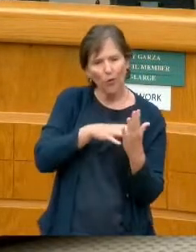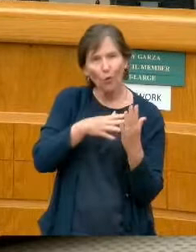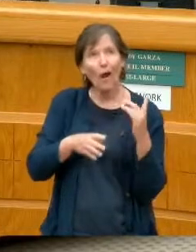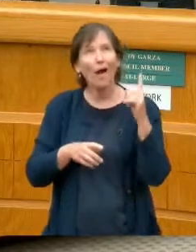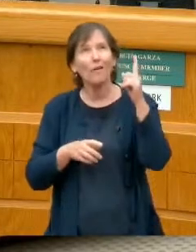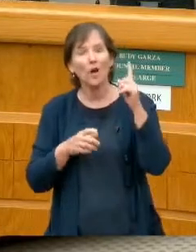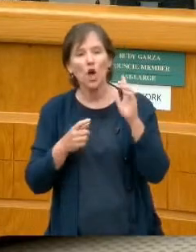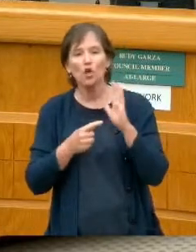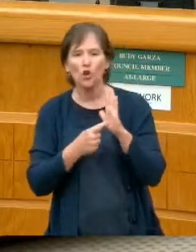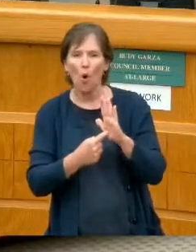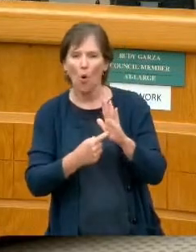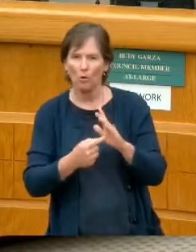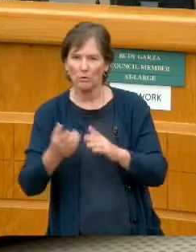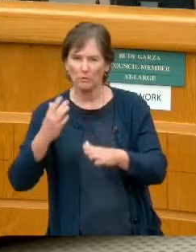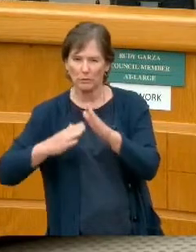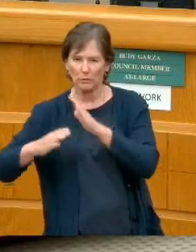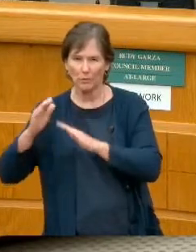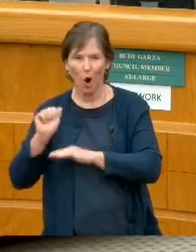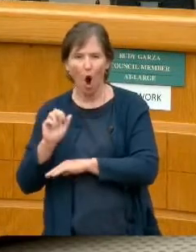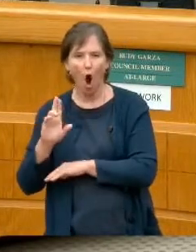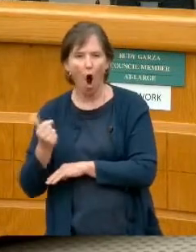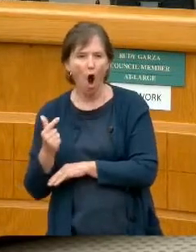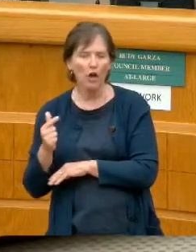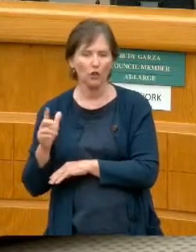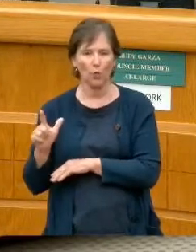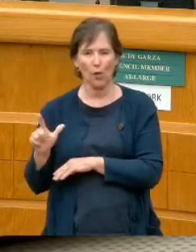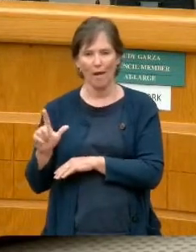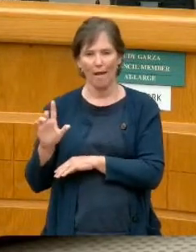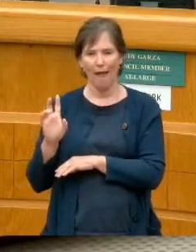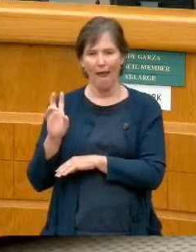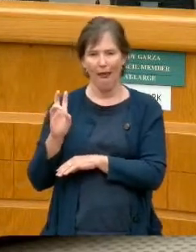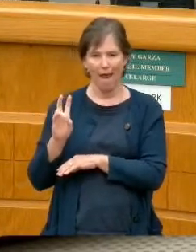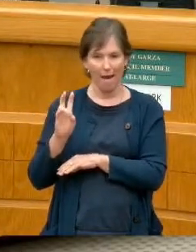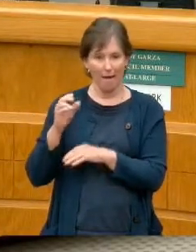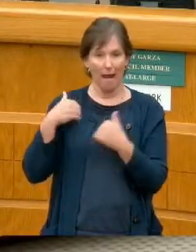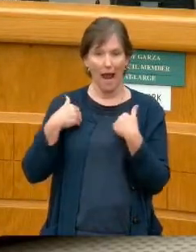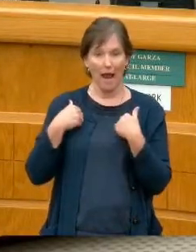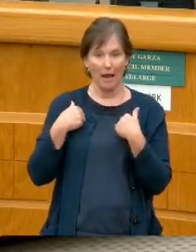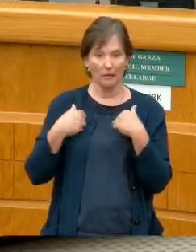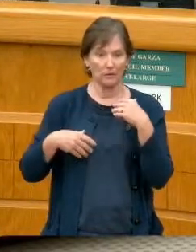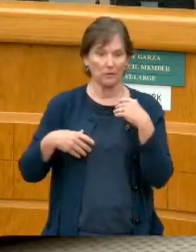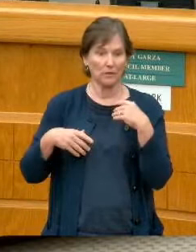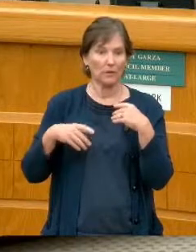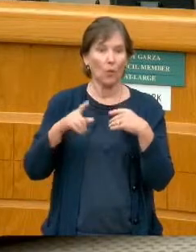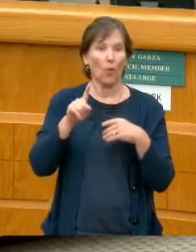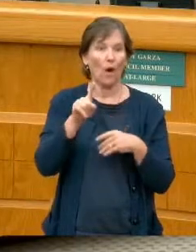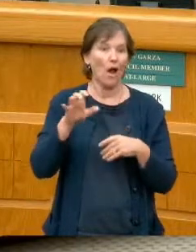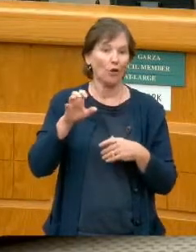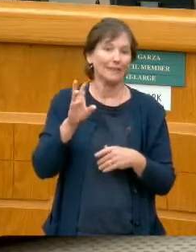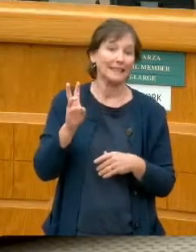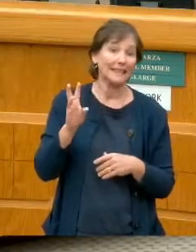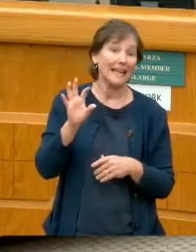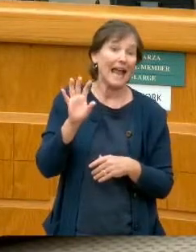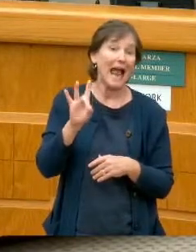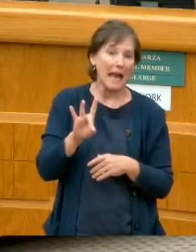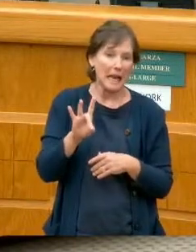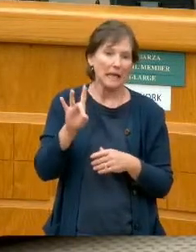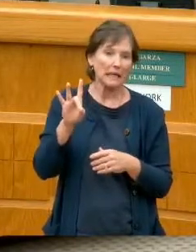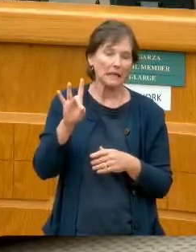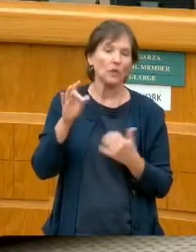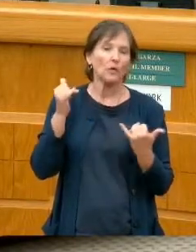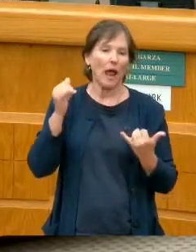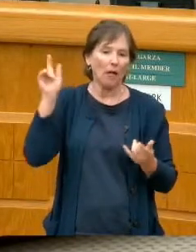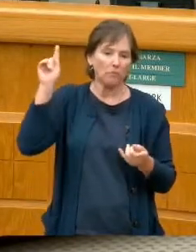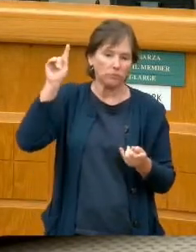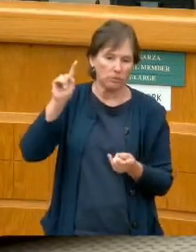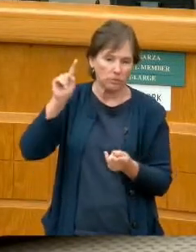August 28th, and back then we had 164 persons in the hospital. So it's slowly coming down. We hope it